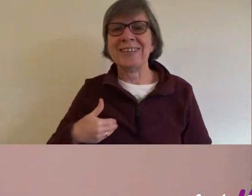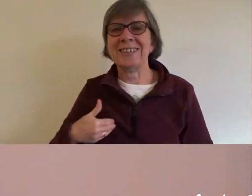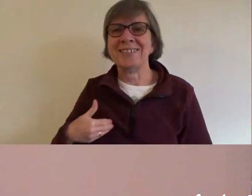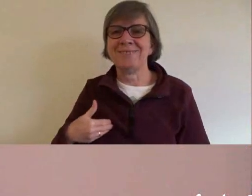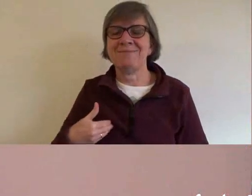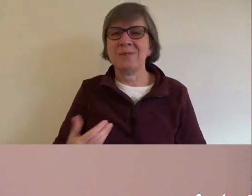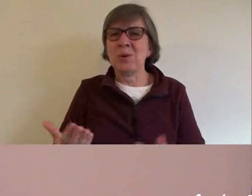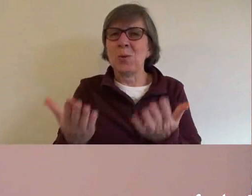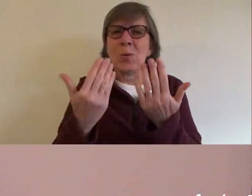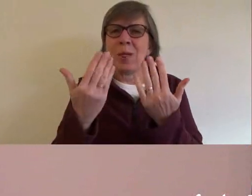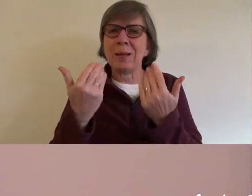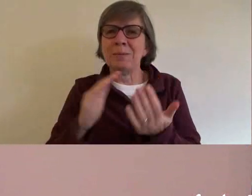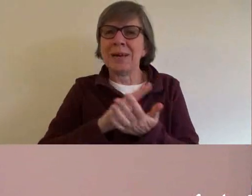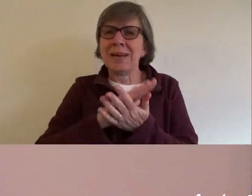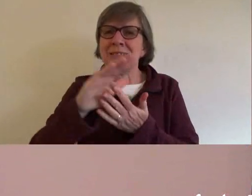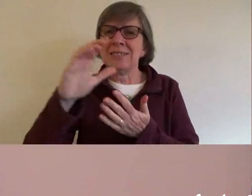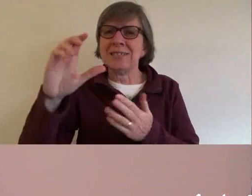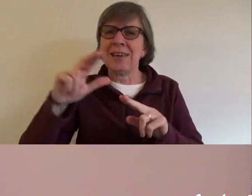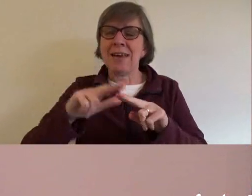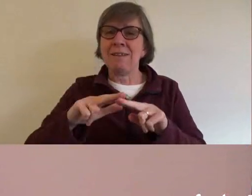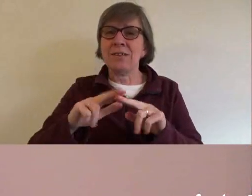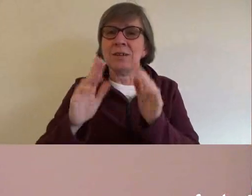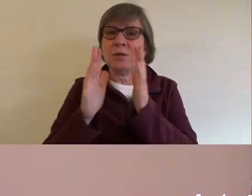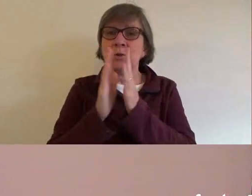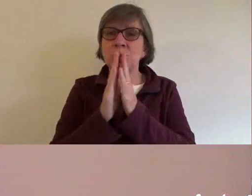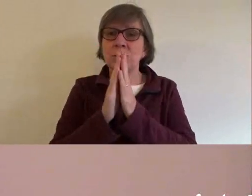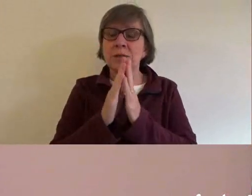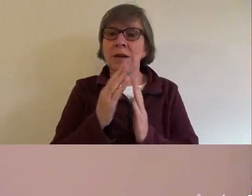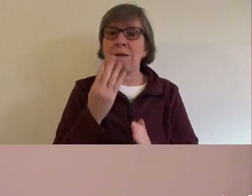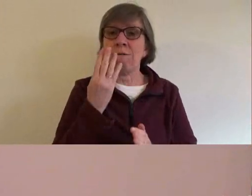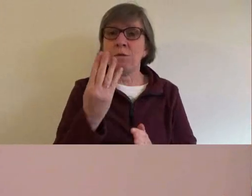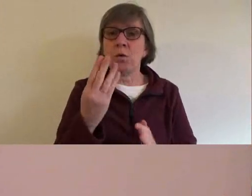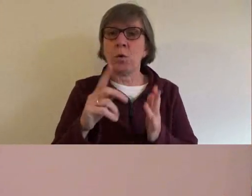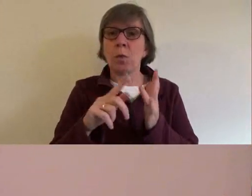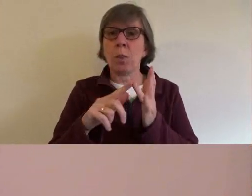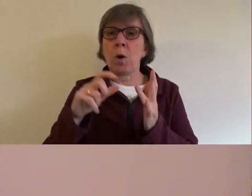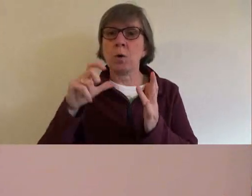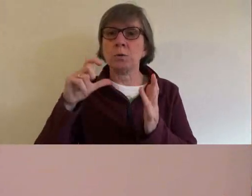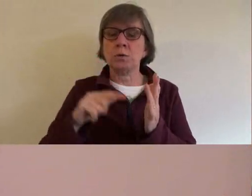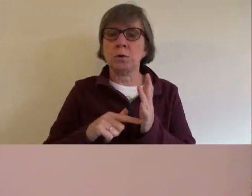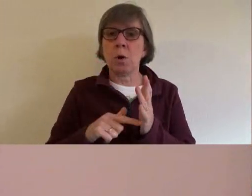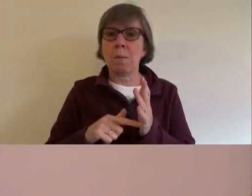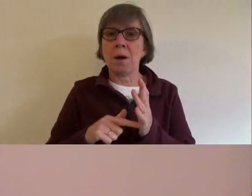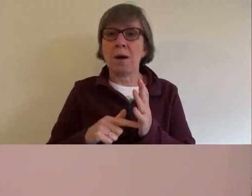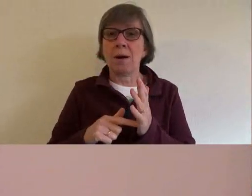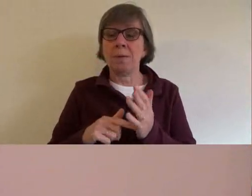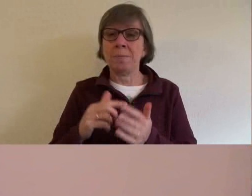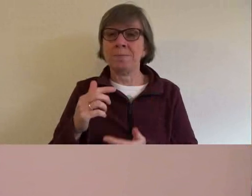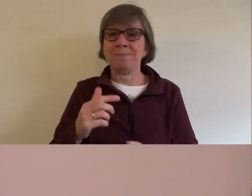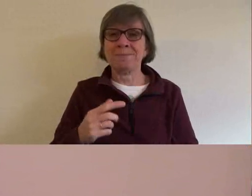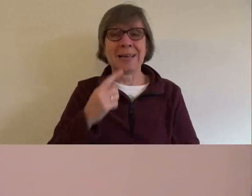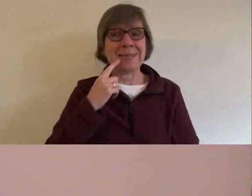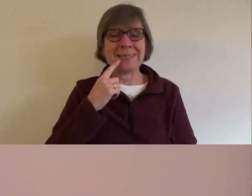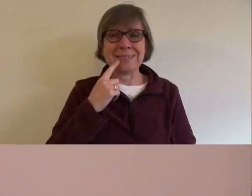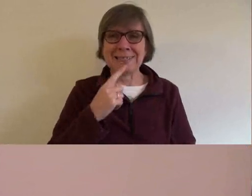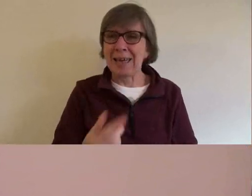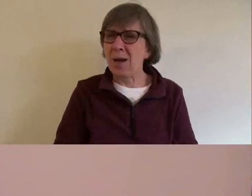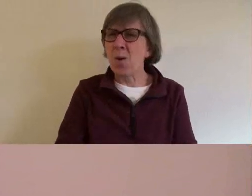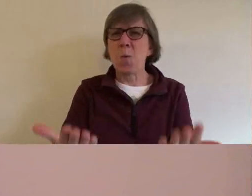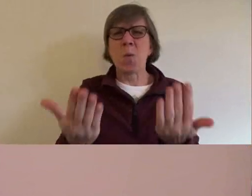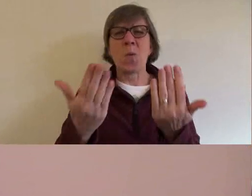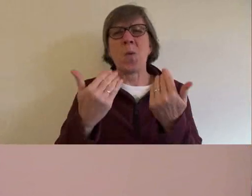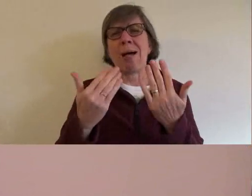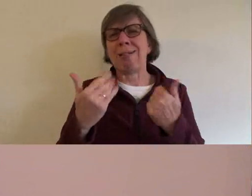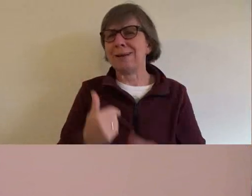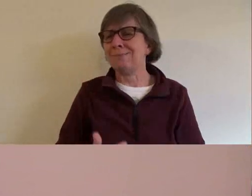Good morning, everyone, and welcome to Hasbury Christian Fellowship. It's Sunday, the 4th of October, and when I say welcome to Hasbury